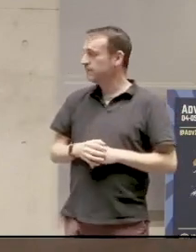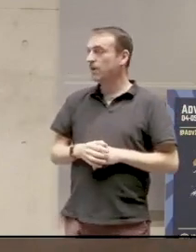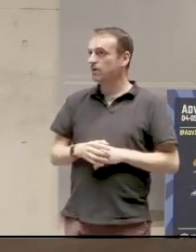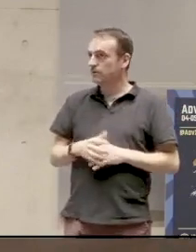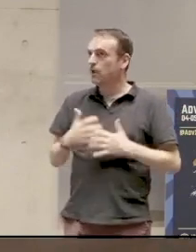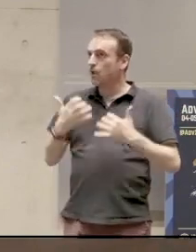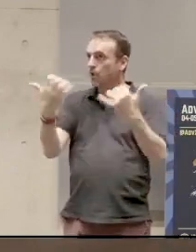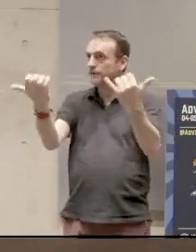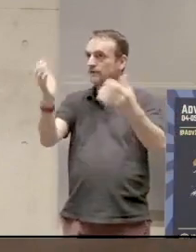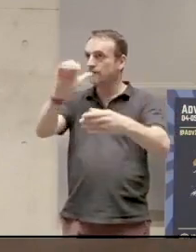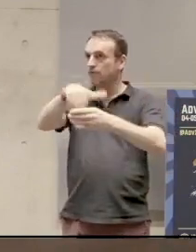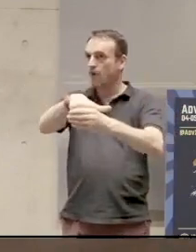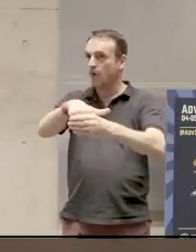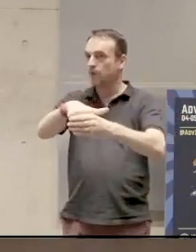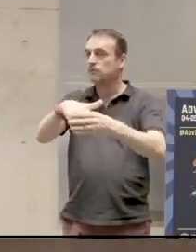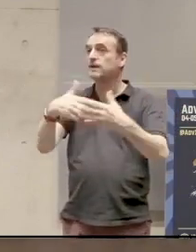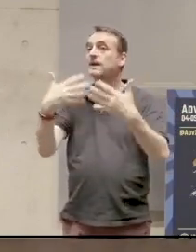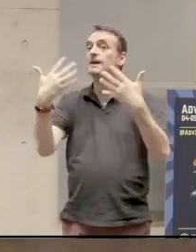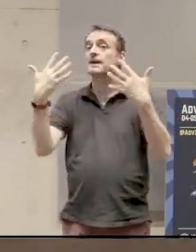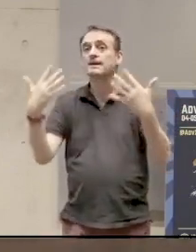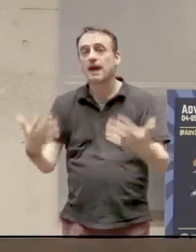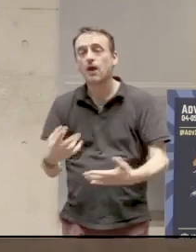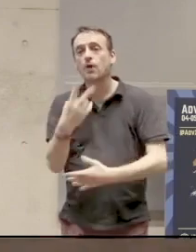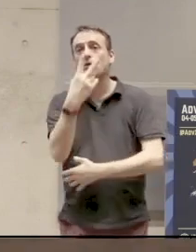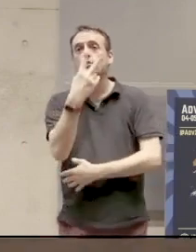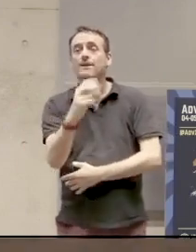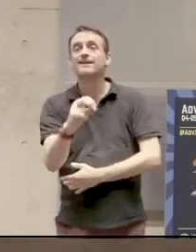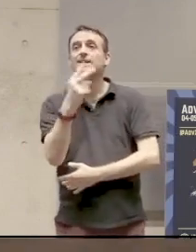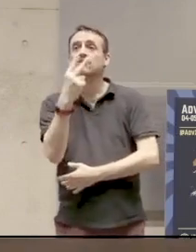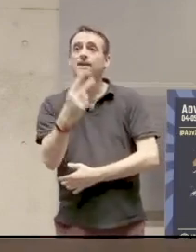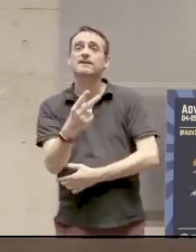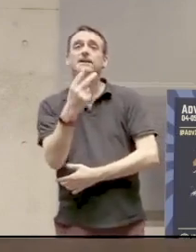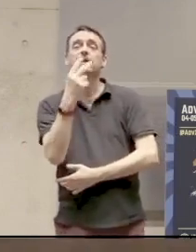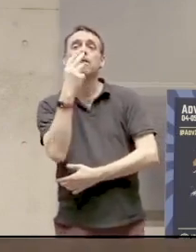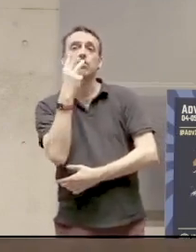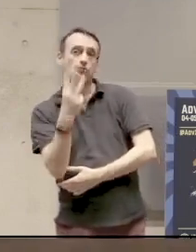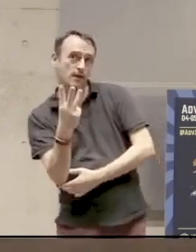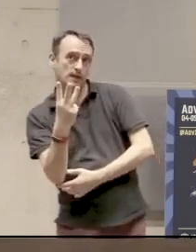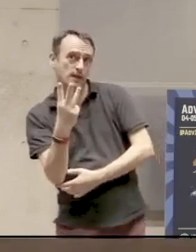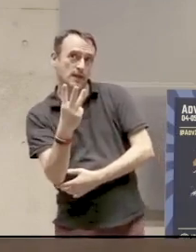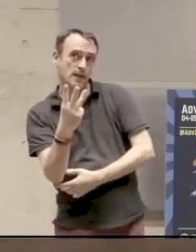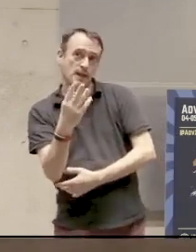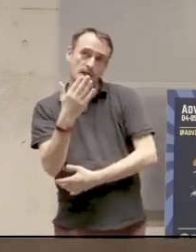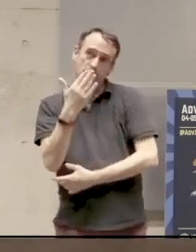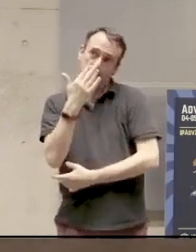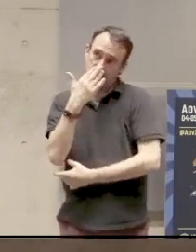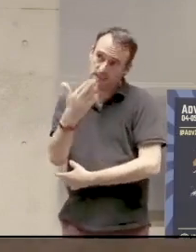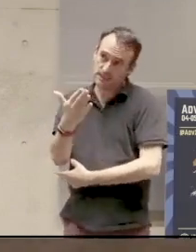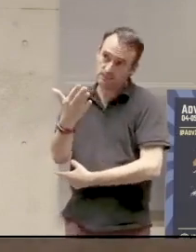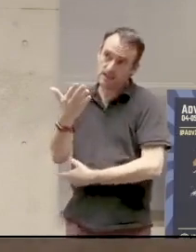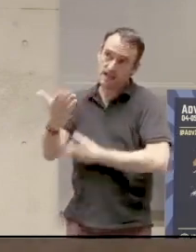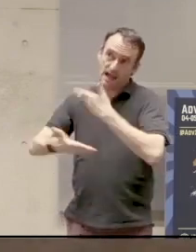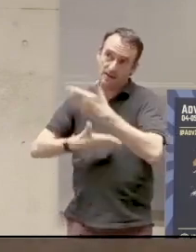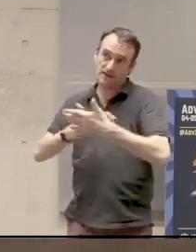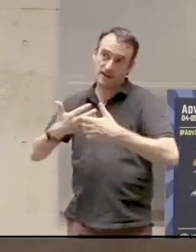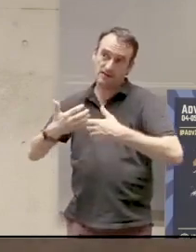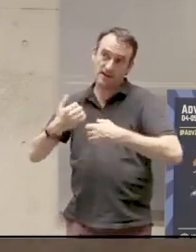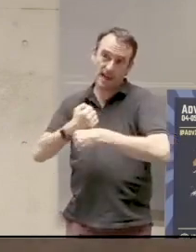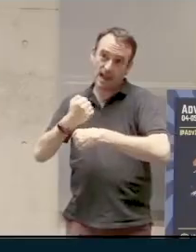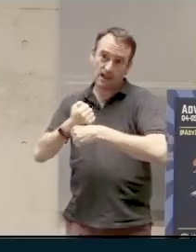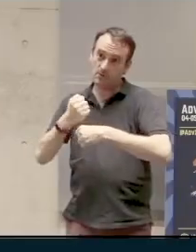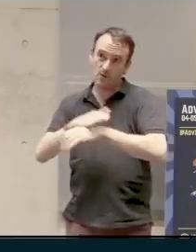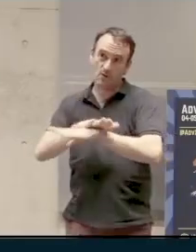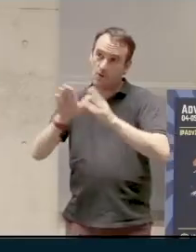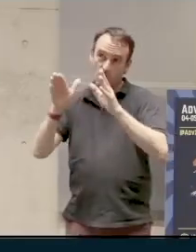audience. It is now the year 2023, and apparently adventure games are not dead. This is